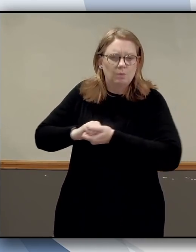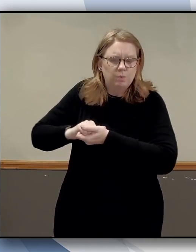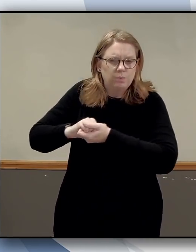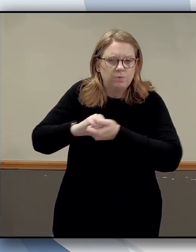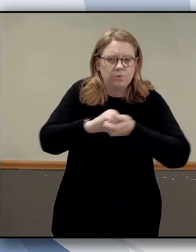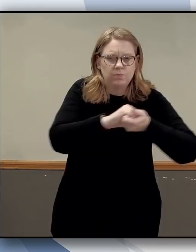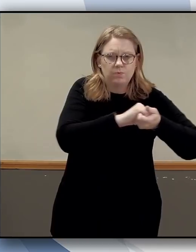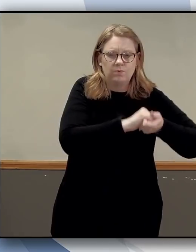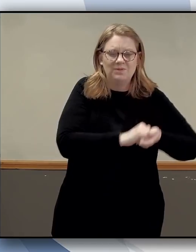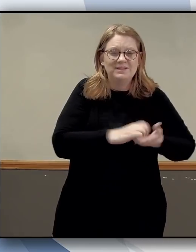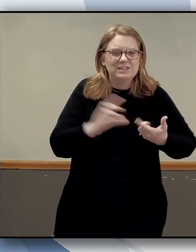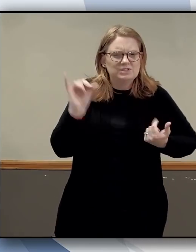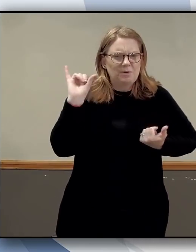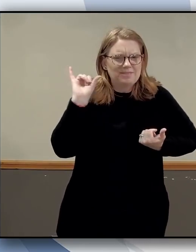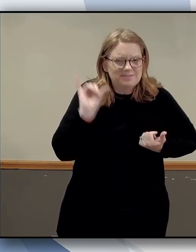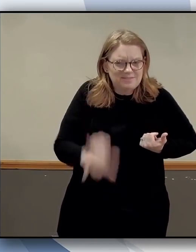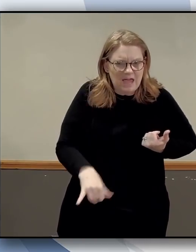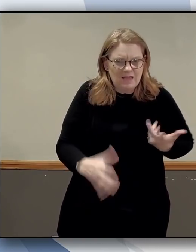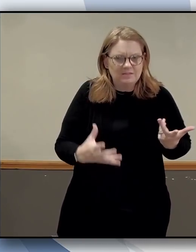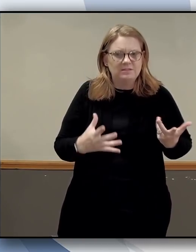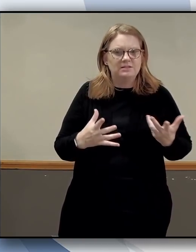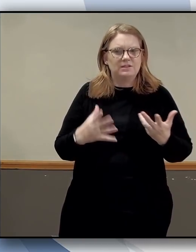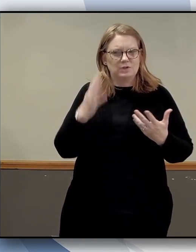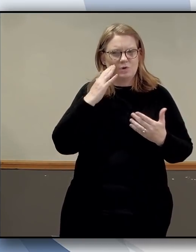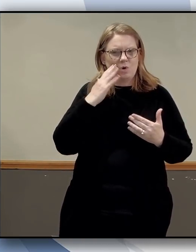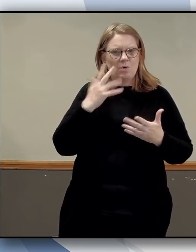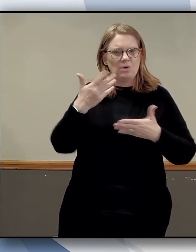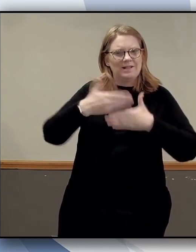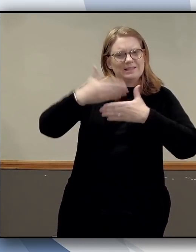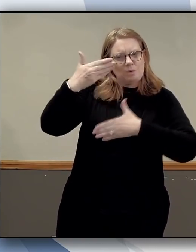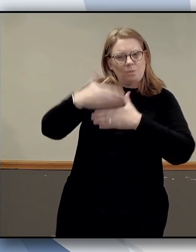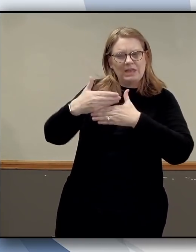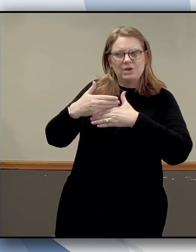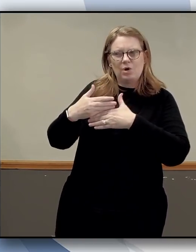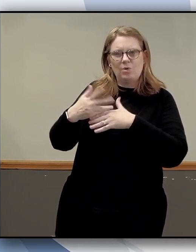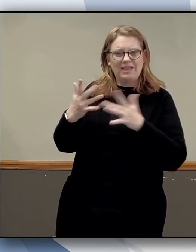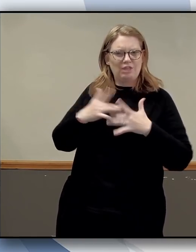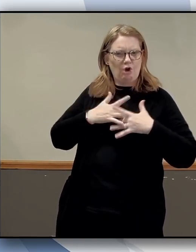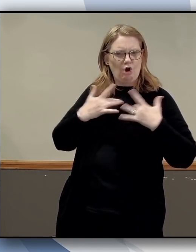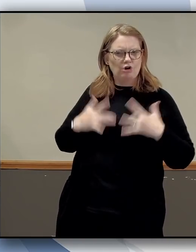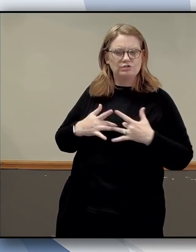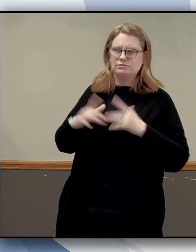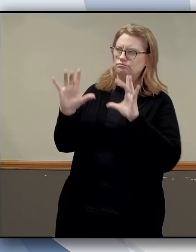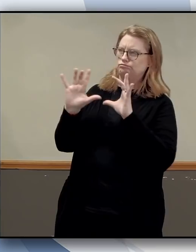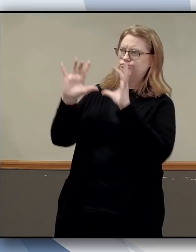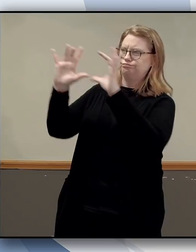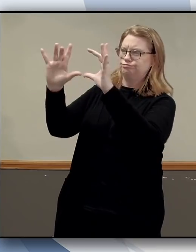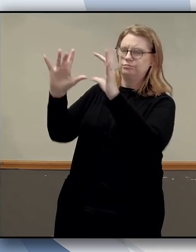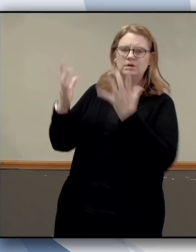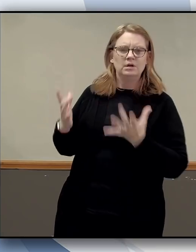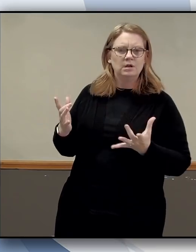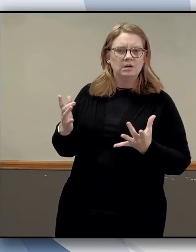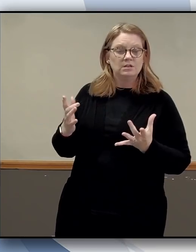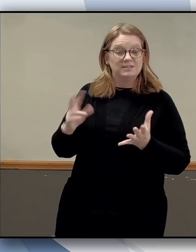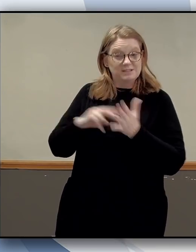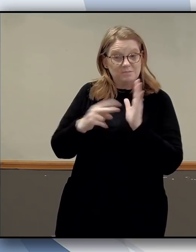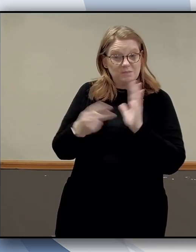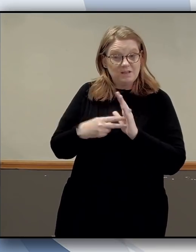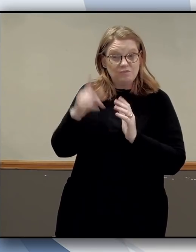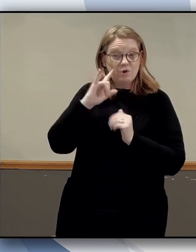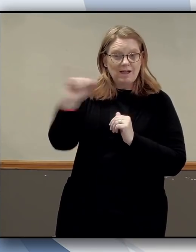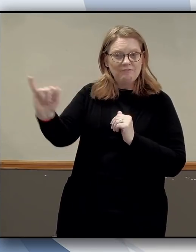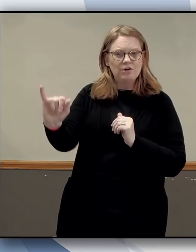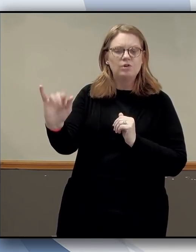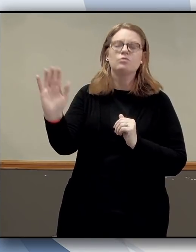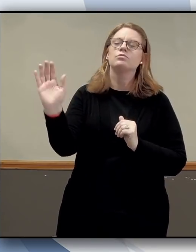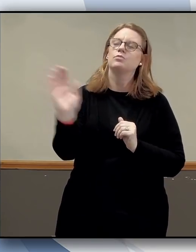rekindle the hearts in the window spirit that we had then. And it's not something we need to do forever. We need to do it long enough to